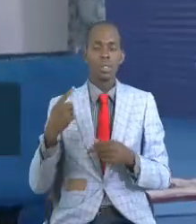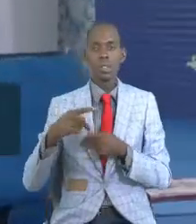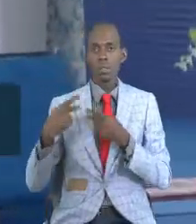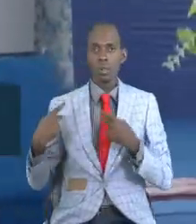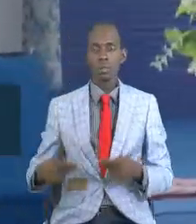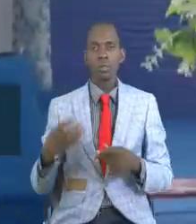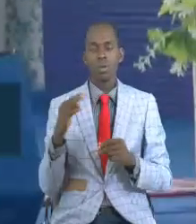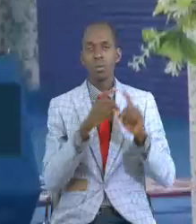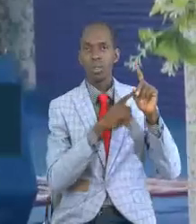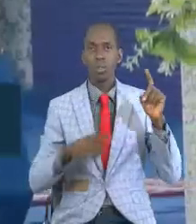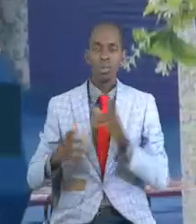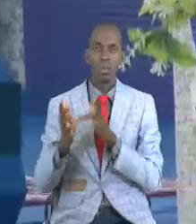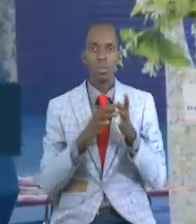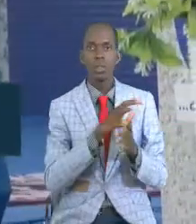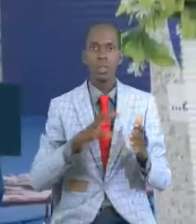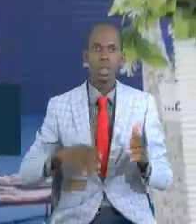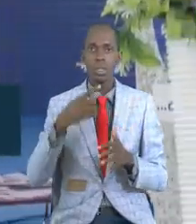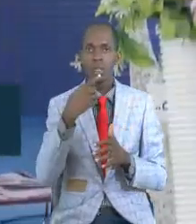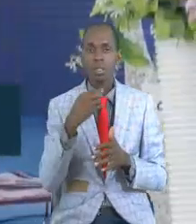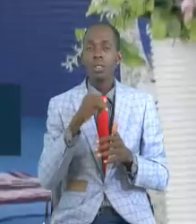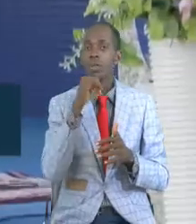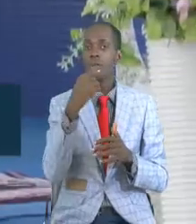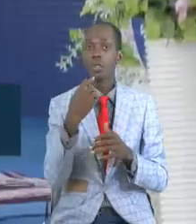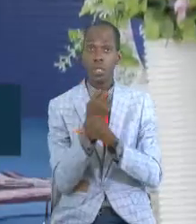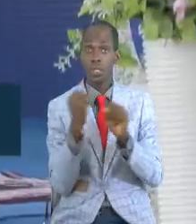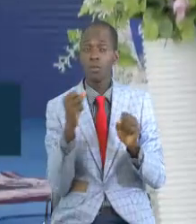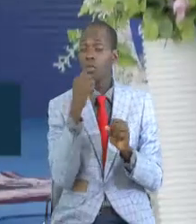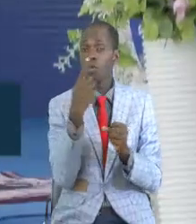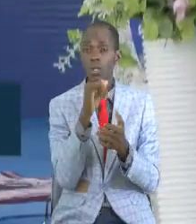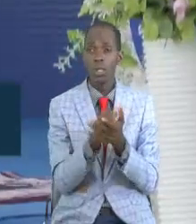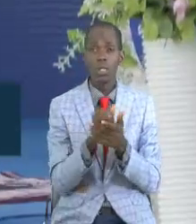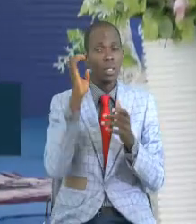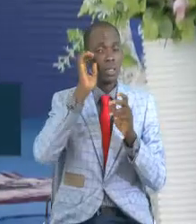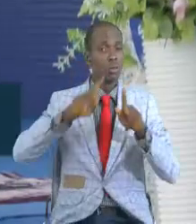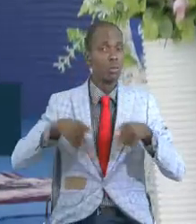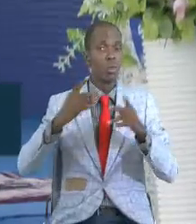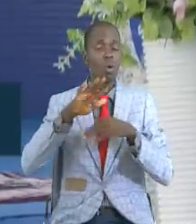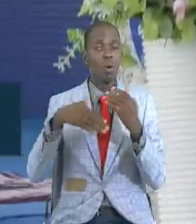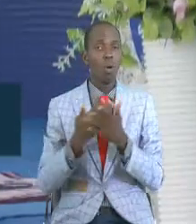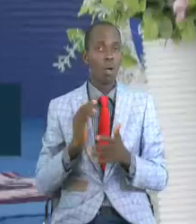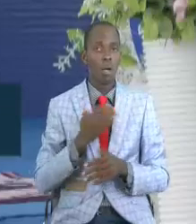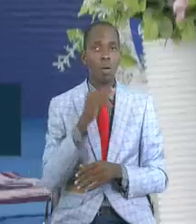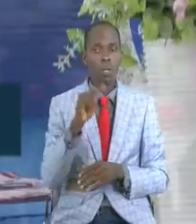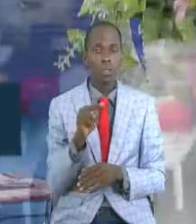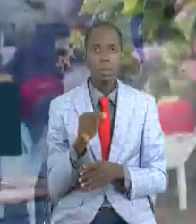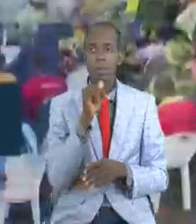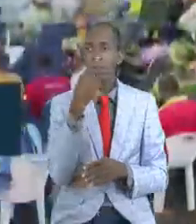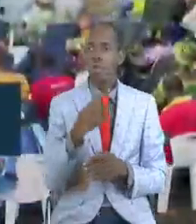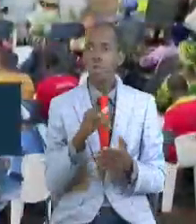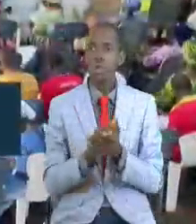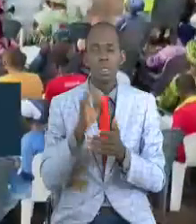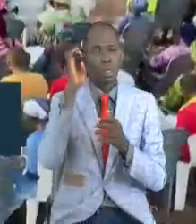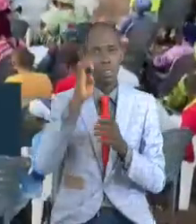He saves. Not only that, he supplies all our needs. Not only that, he sanctifies us.